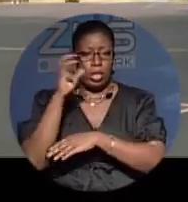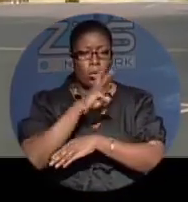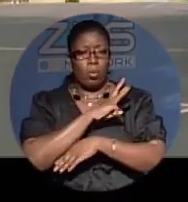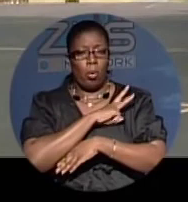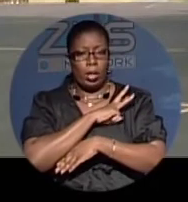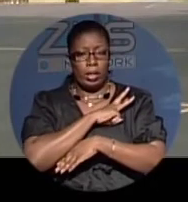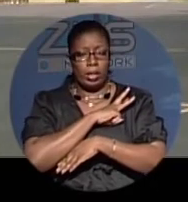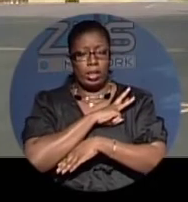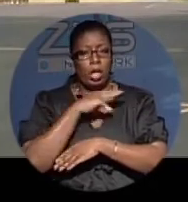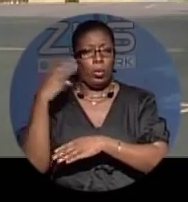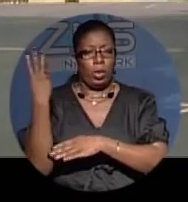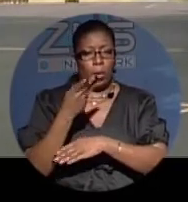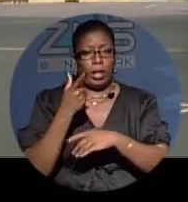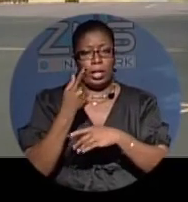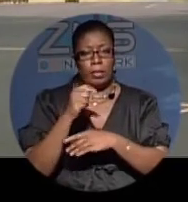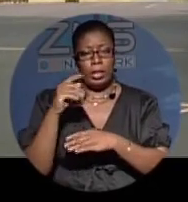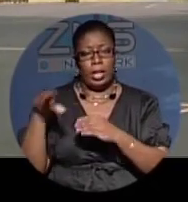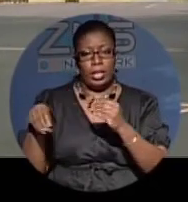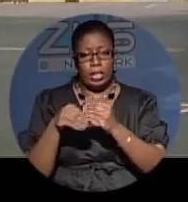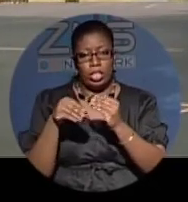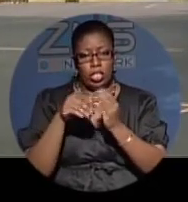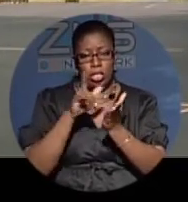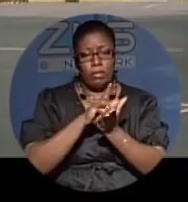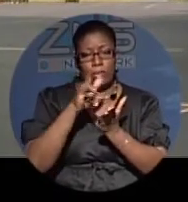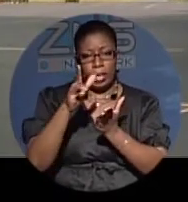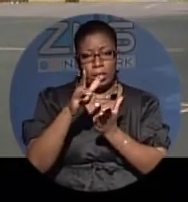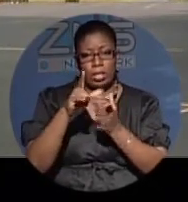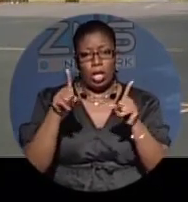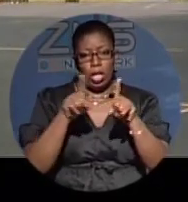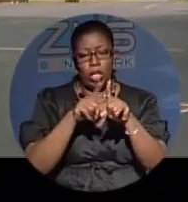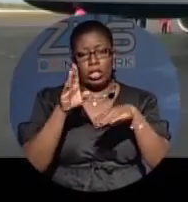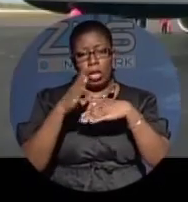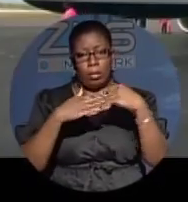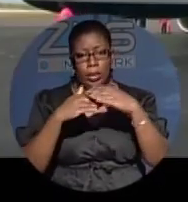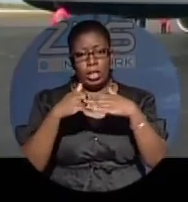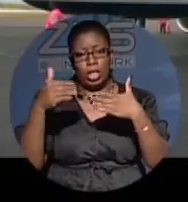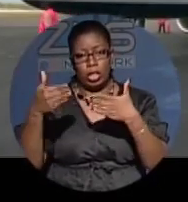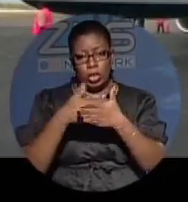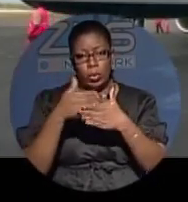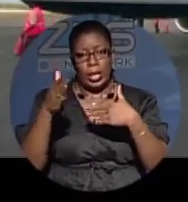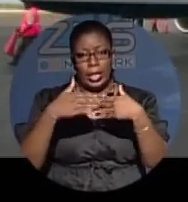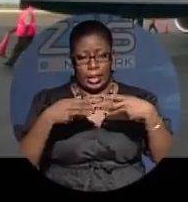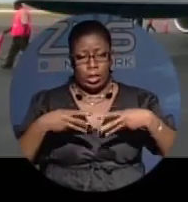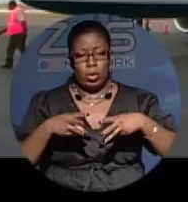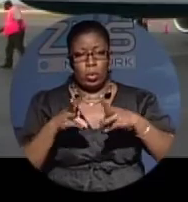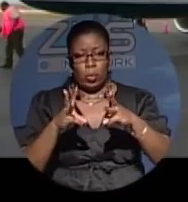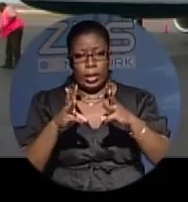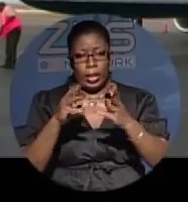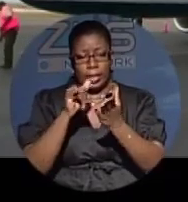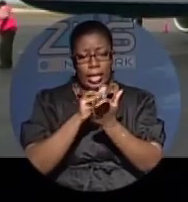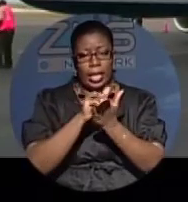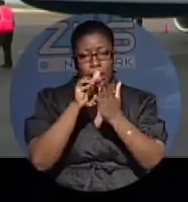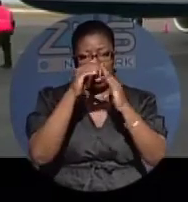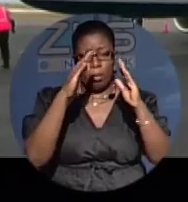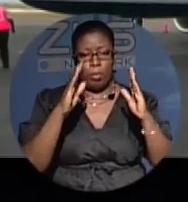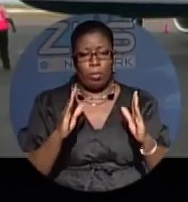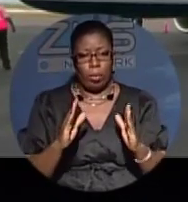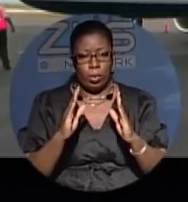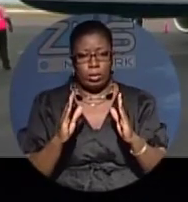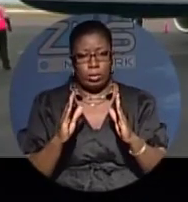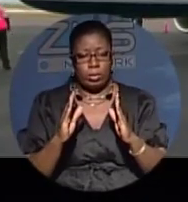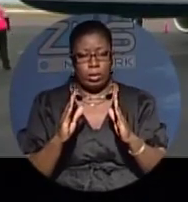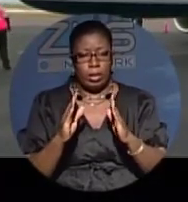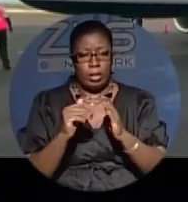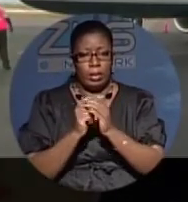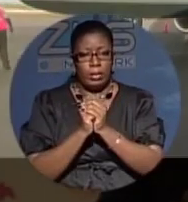the additional flight, and this speaks to the purpose behind building a new gateway. She says the partnership with the airport, government, and the promotional board has